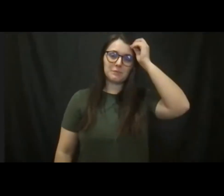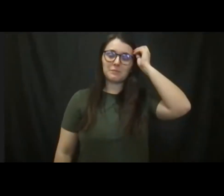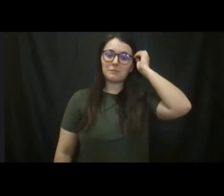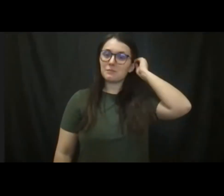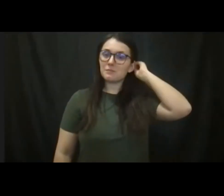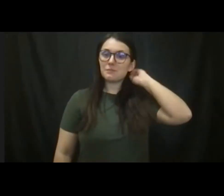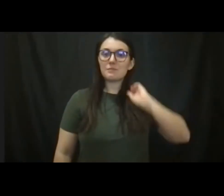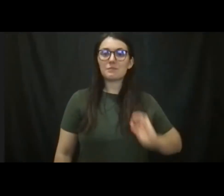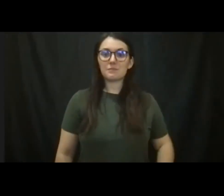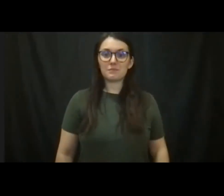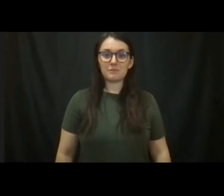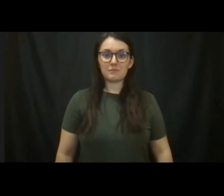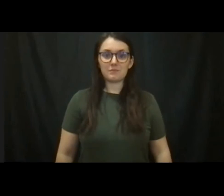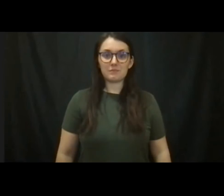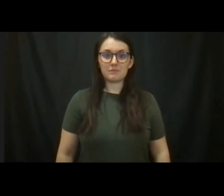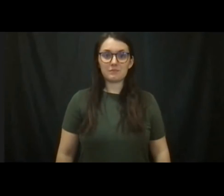Yep.